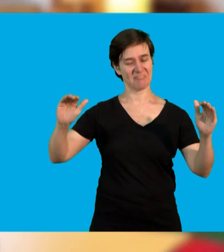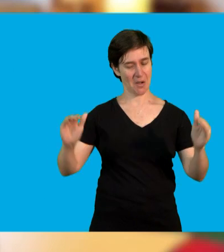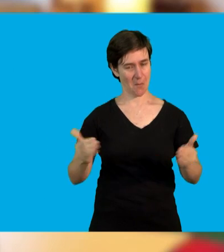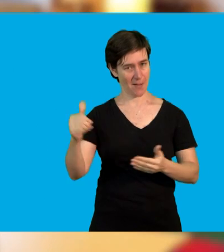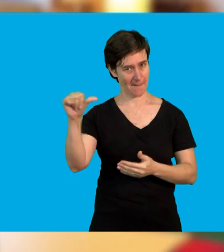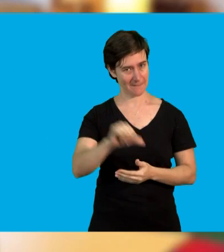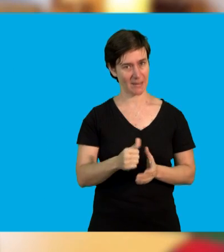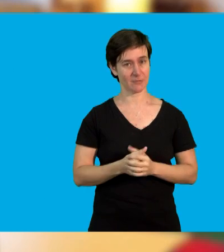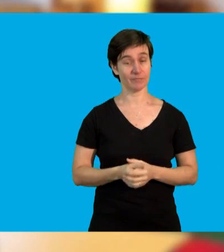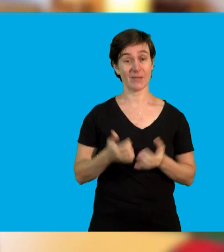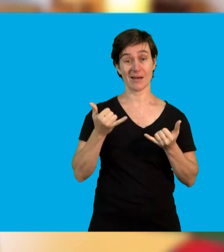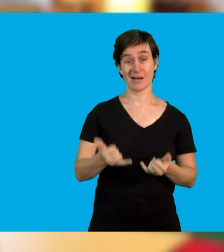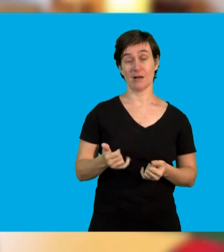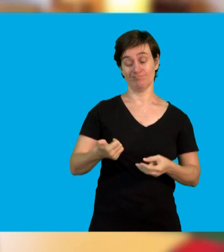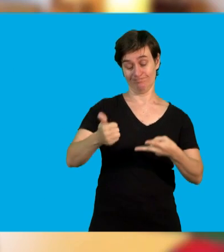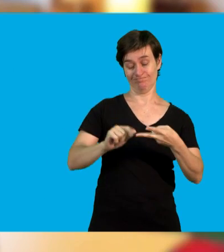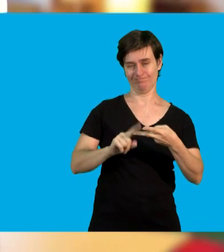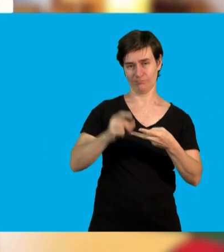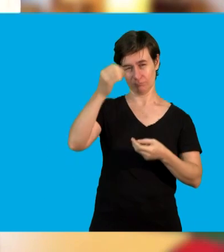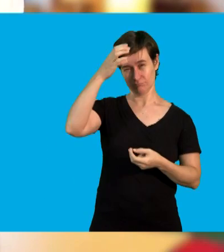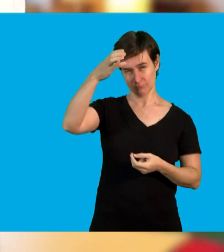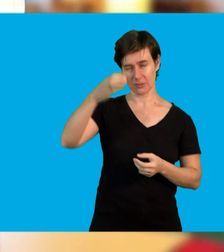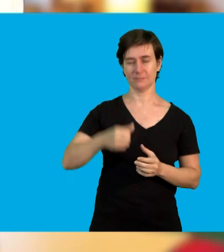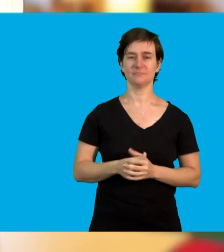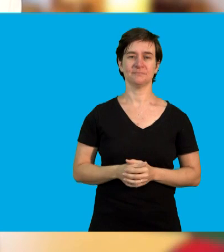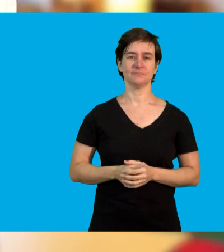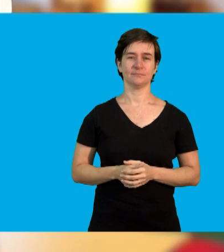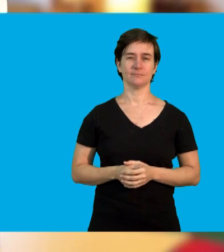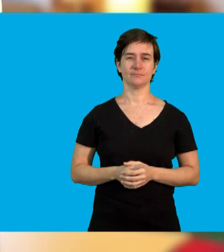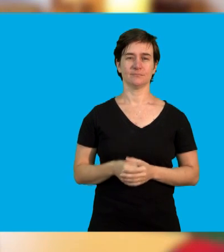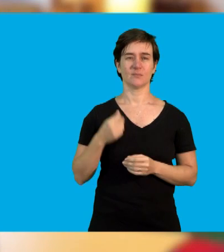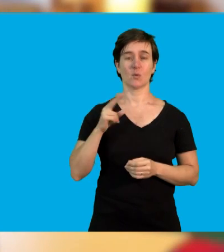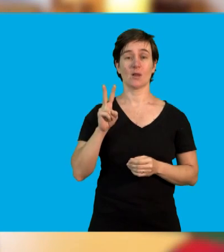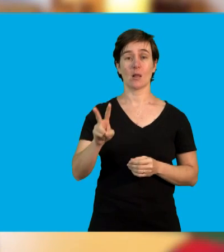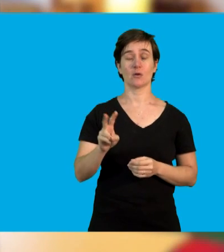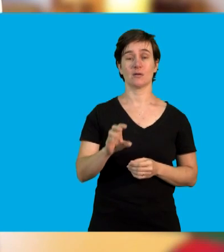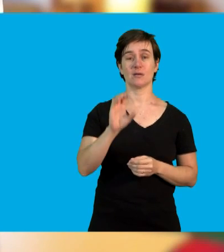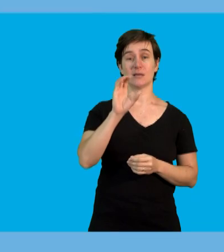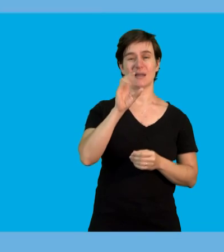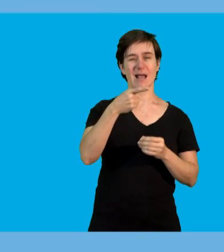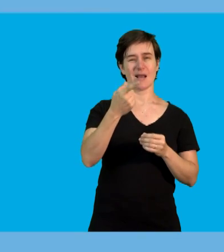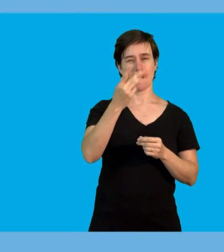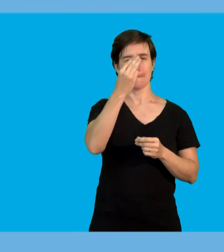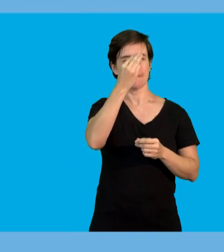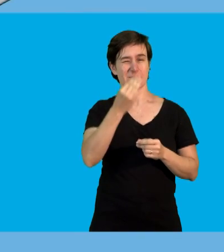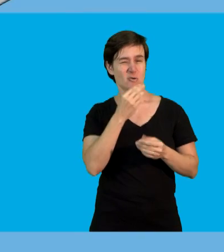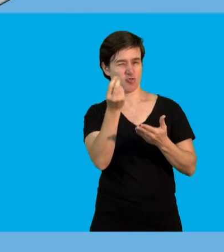So welcome back, learners. Now jumping to our second concept, whereby we're going to be looking at a circuit diagram.